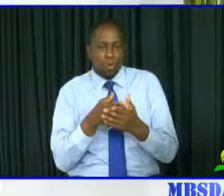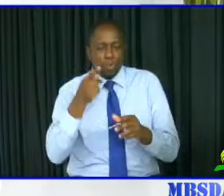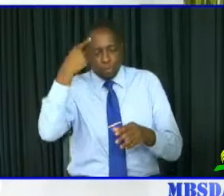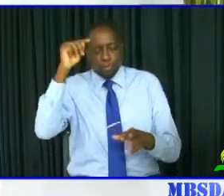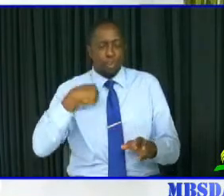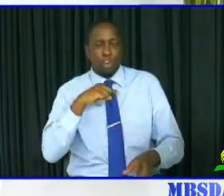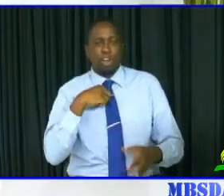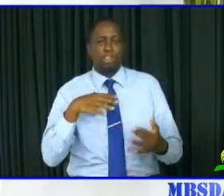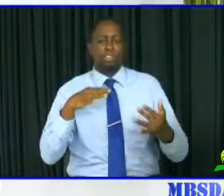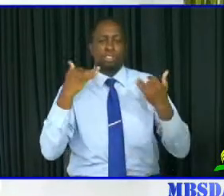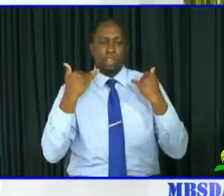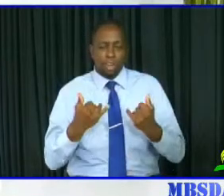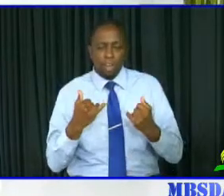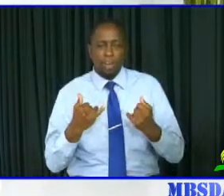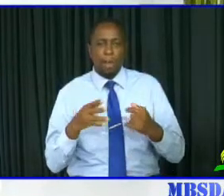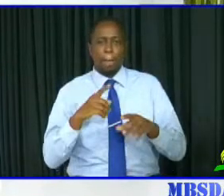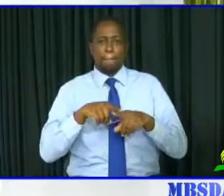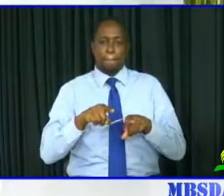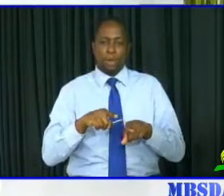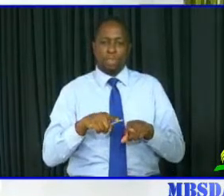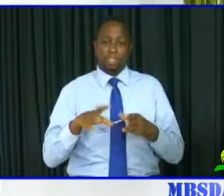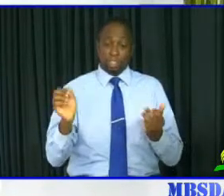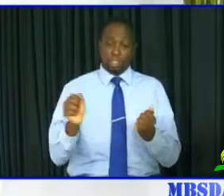us for a lifetime.